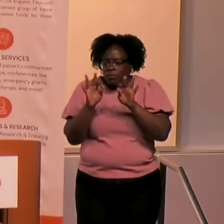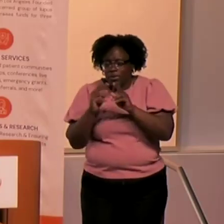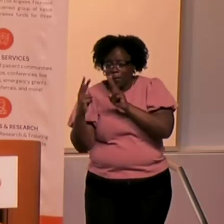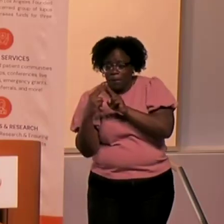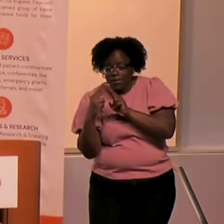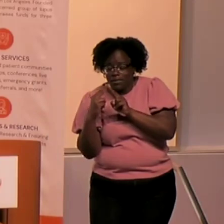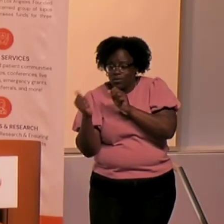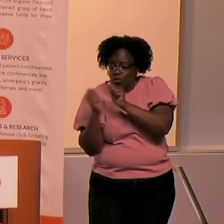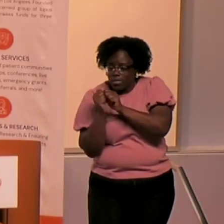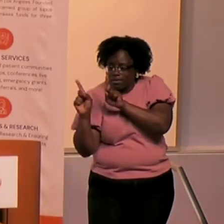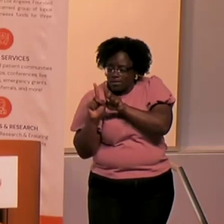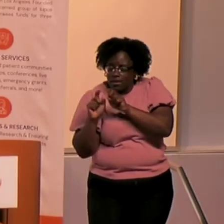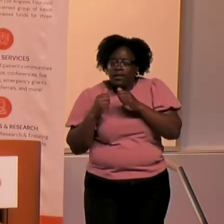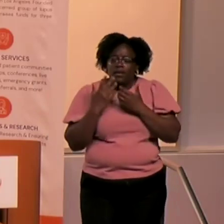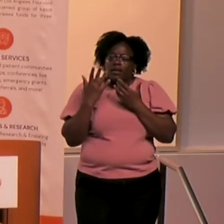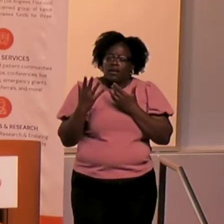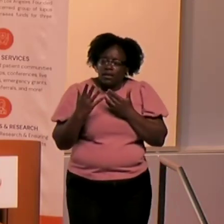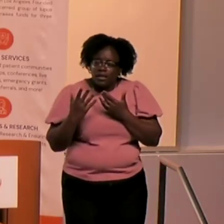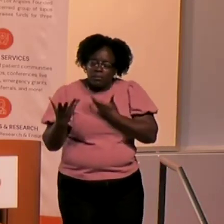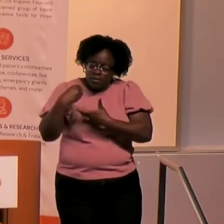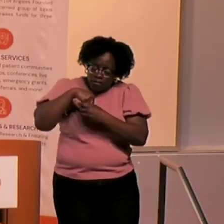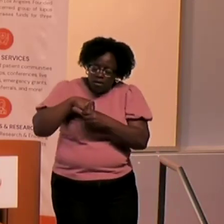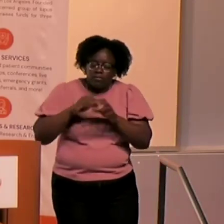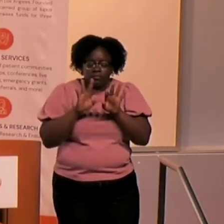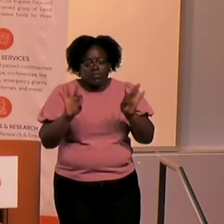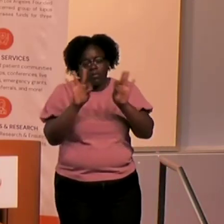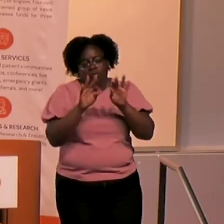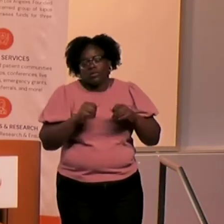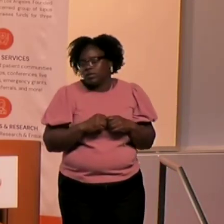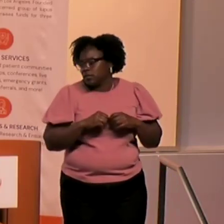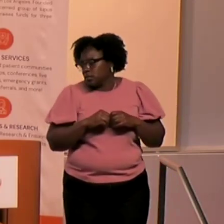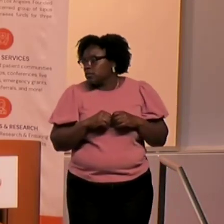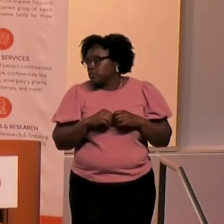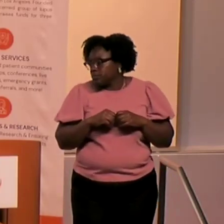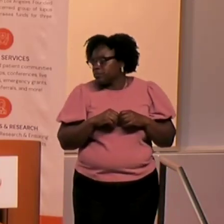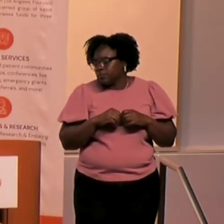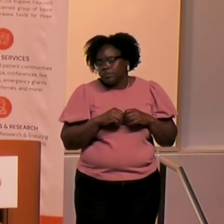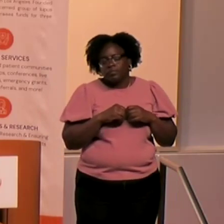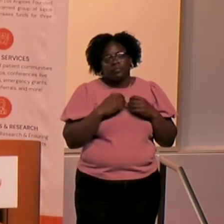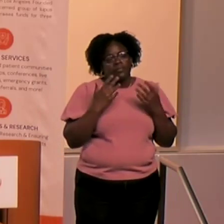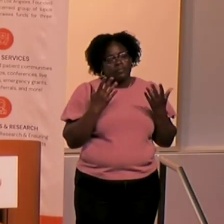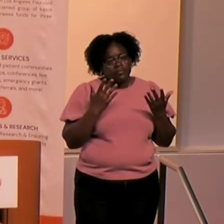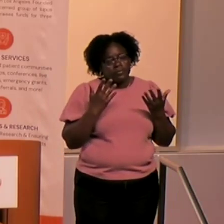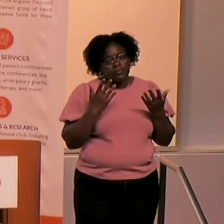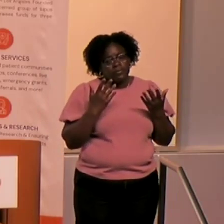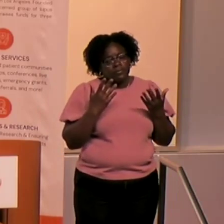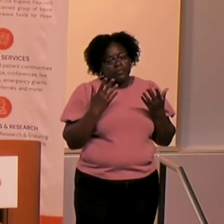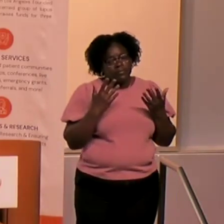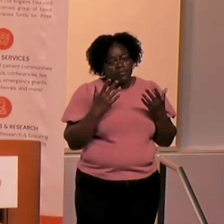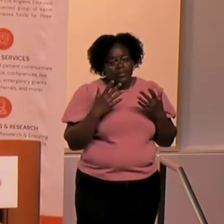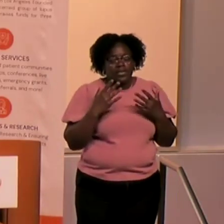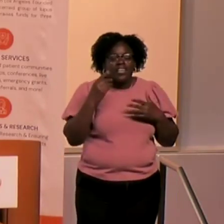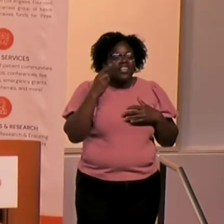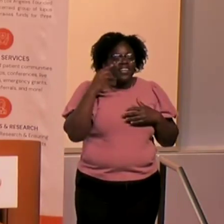partner be in the loop of all of that, right? And be able to be like a